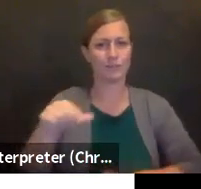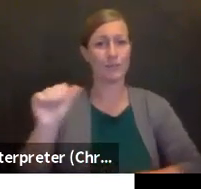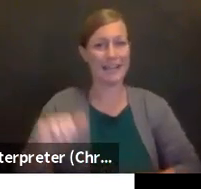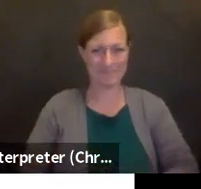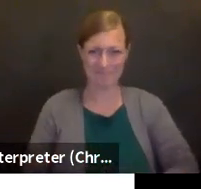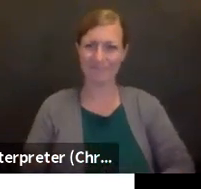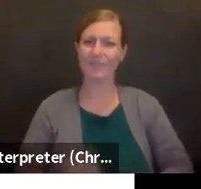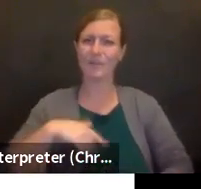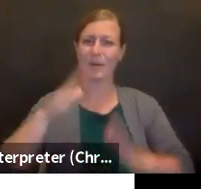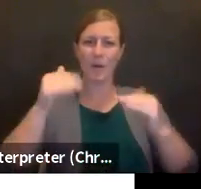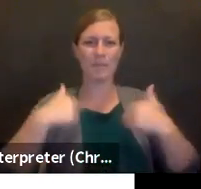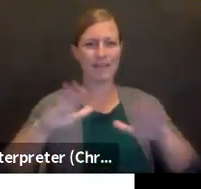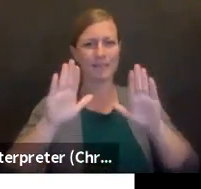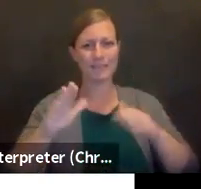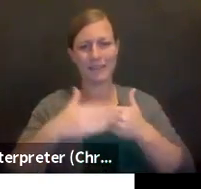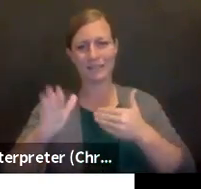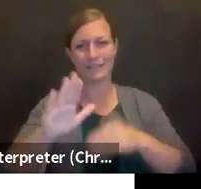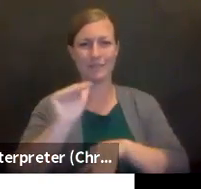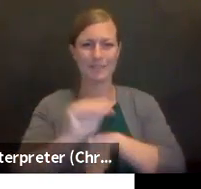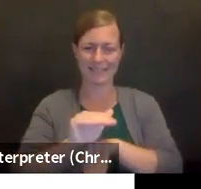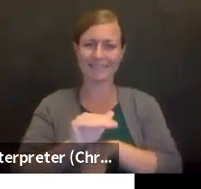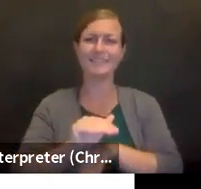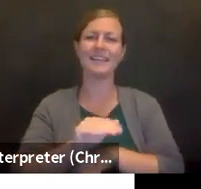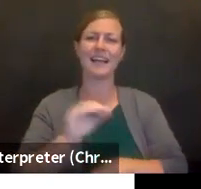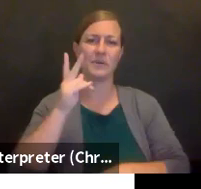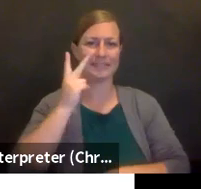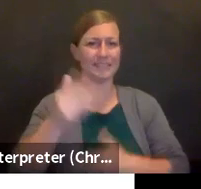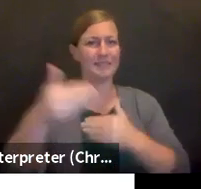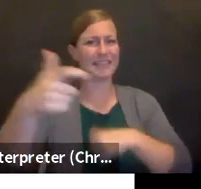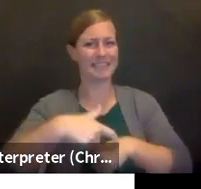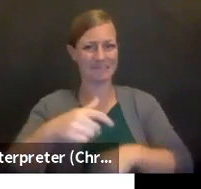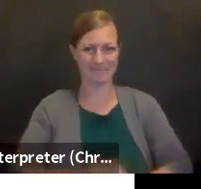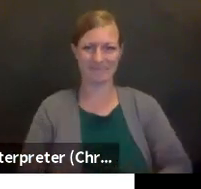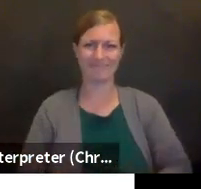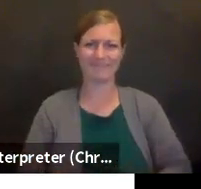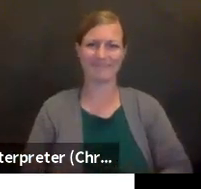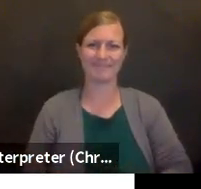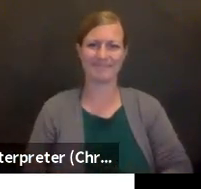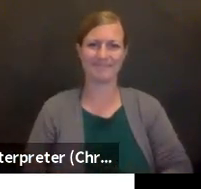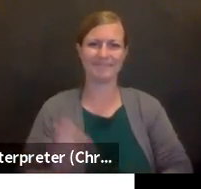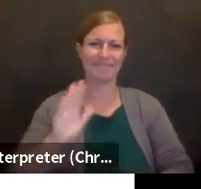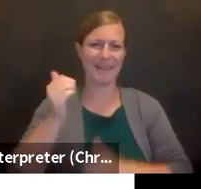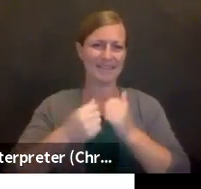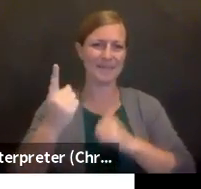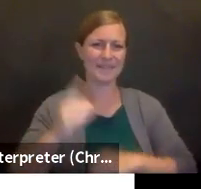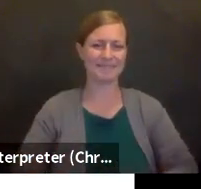we hope you have a great rest of your night, and we will see you next time. Bye, everyone.